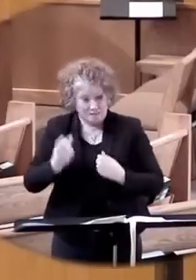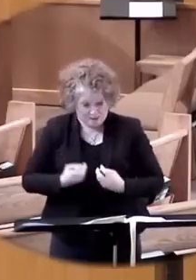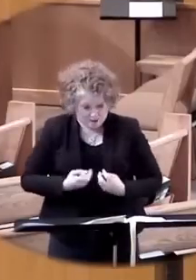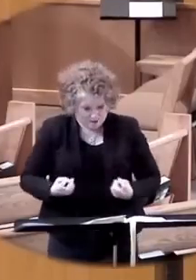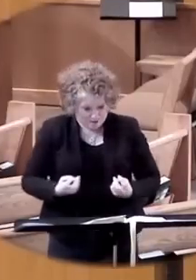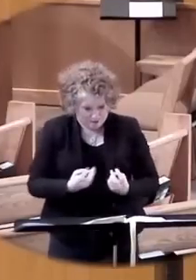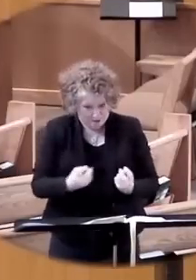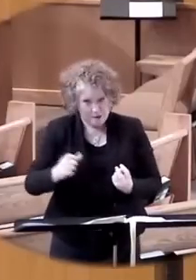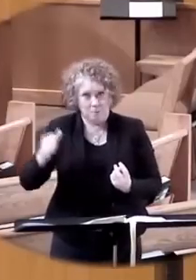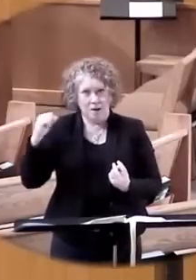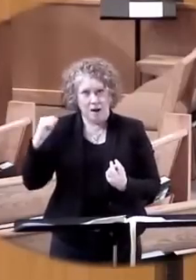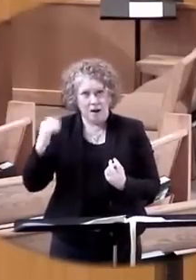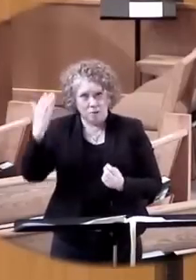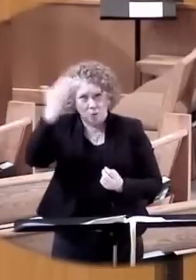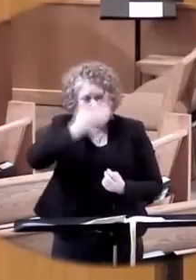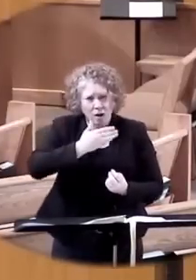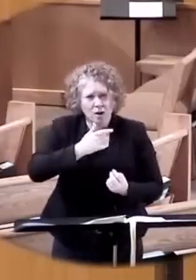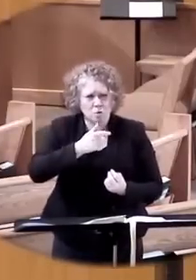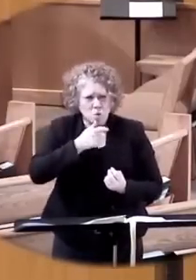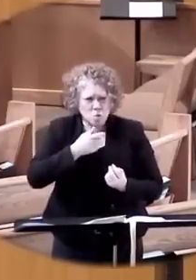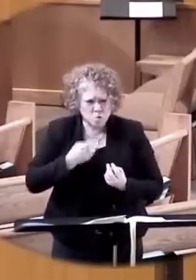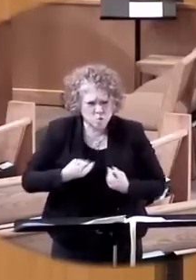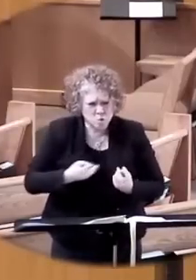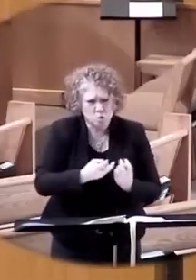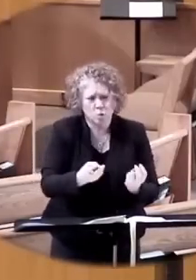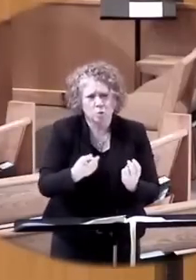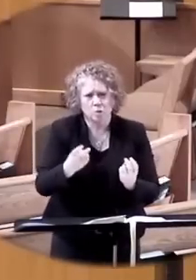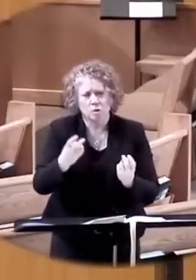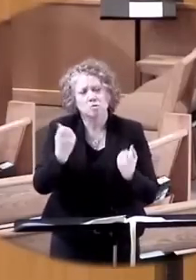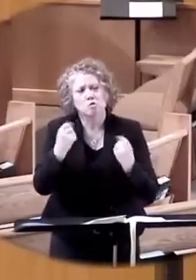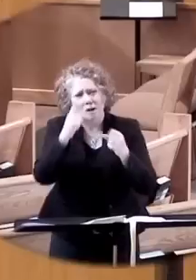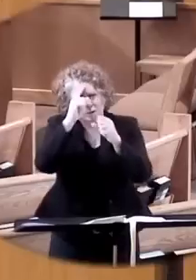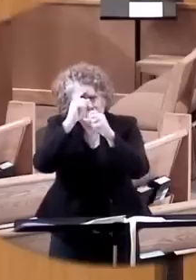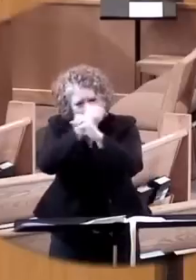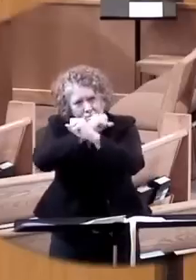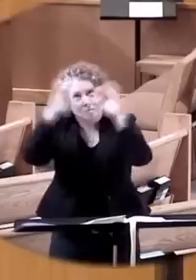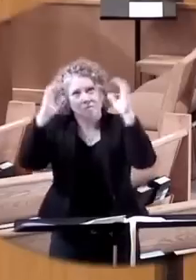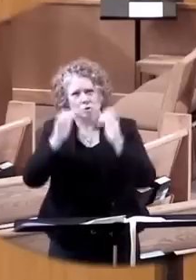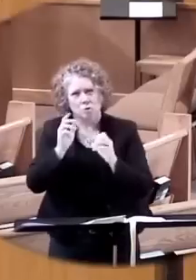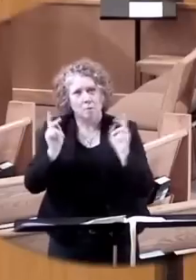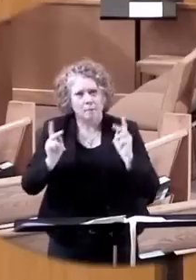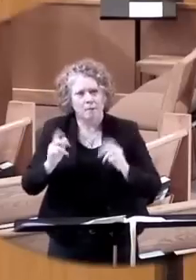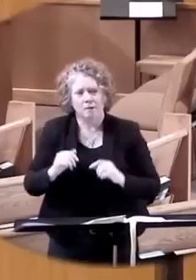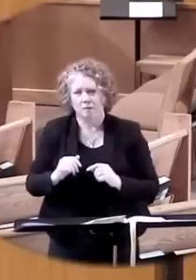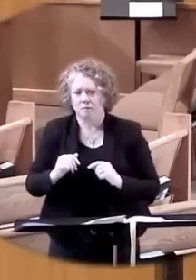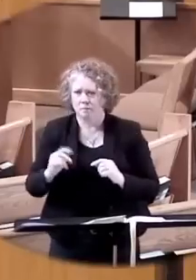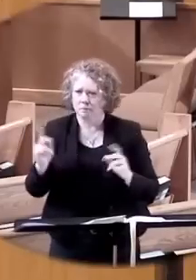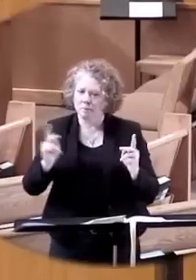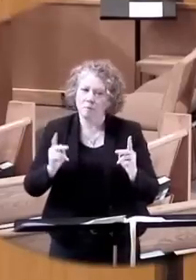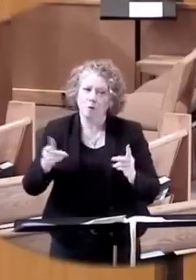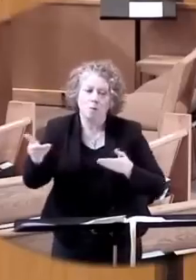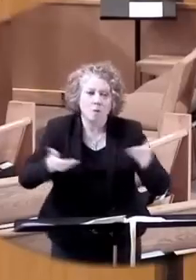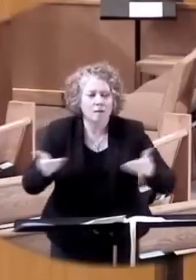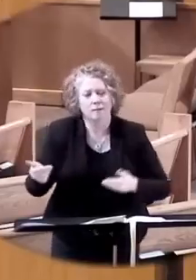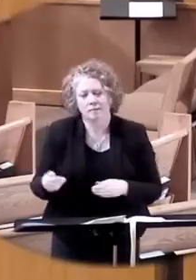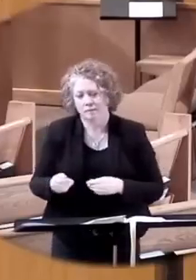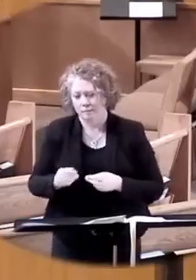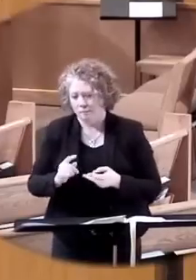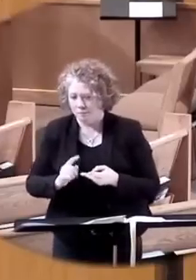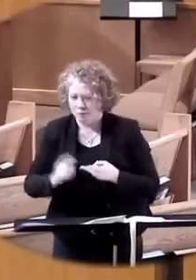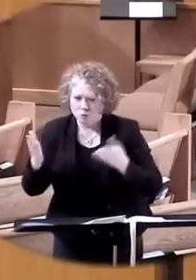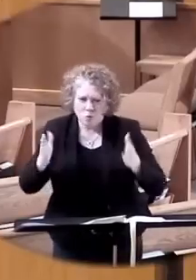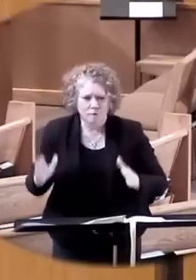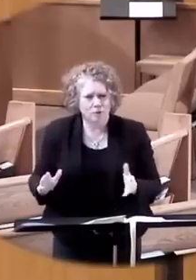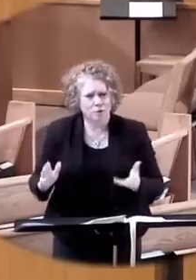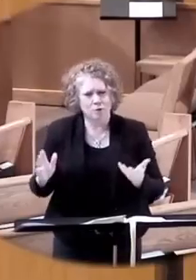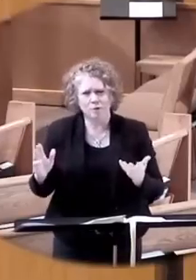in front of you, or behind you. The ministers, greeters, ushers, cantors, altar